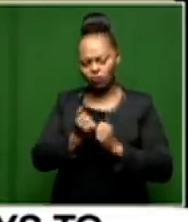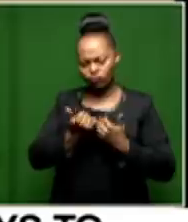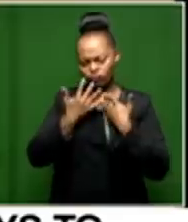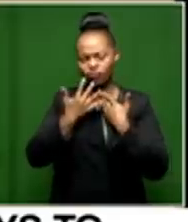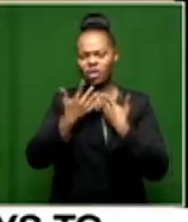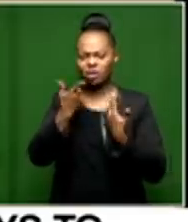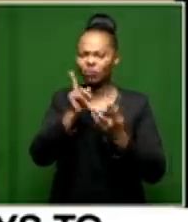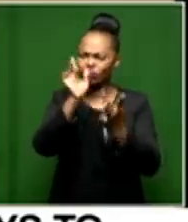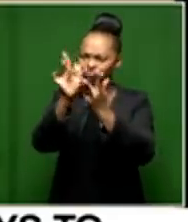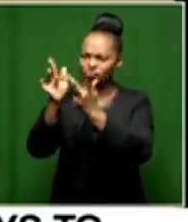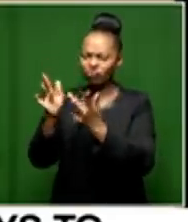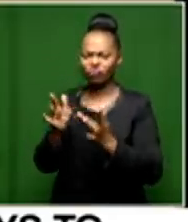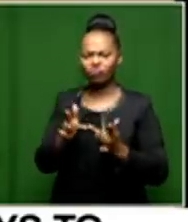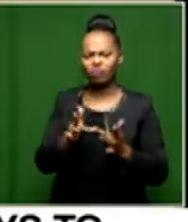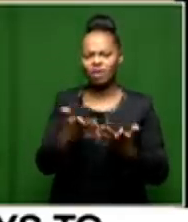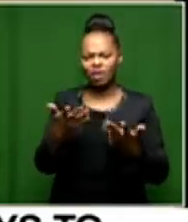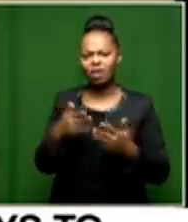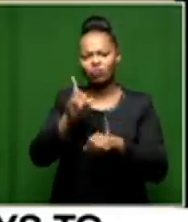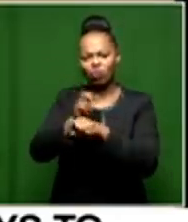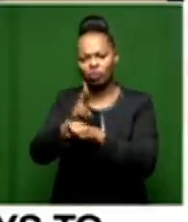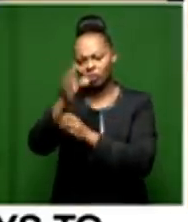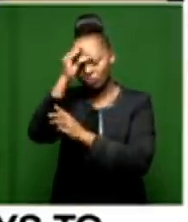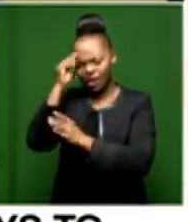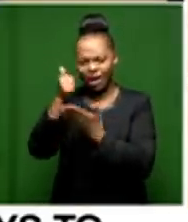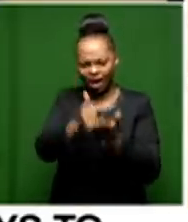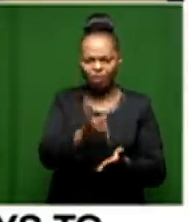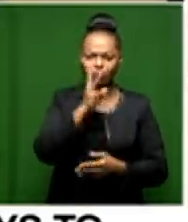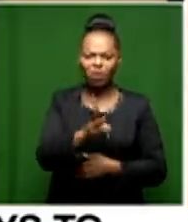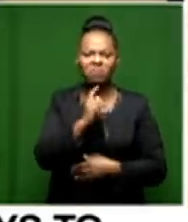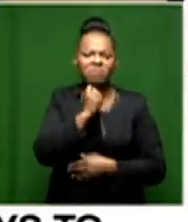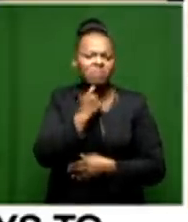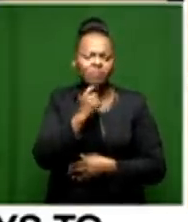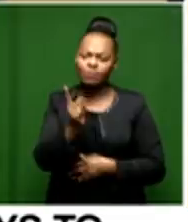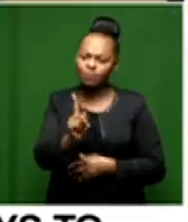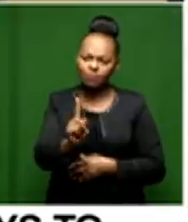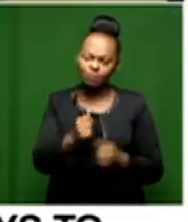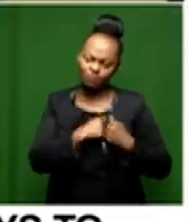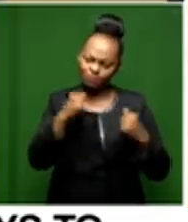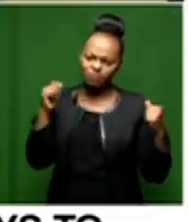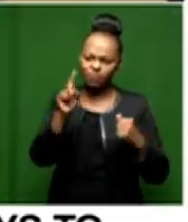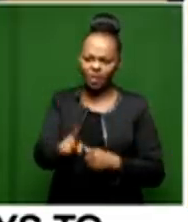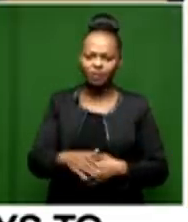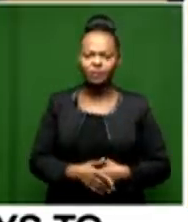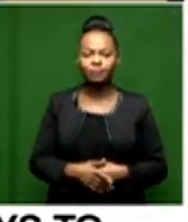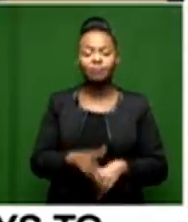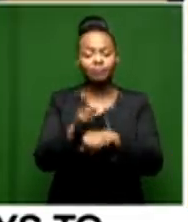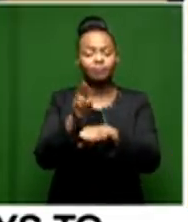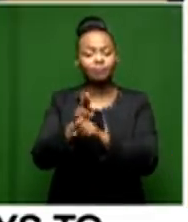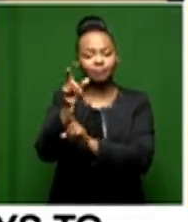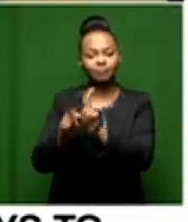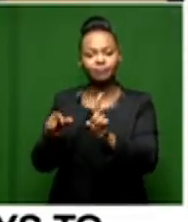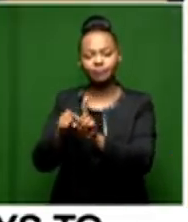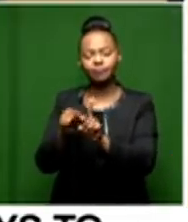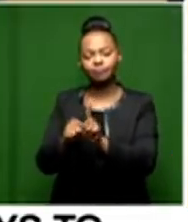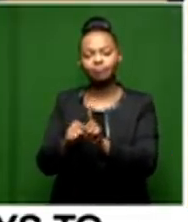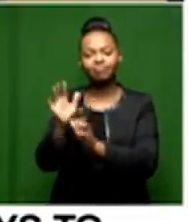are aware and will help. Fantastic. As I have found. Dr. Rory Attwood is an ear, nose and throat surgeon talking to us about